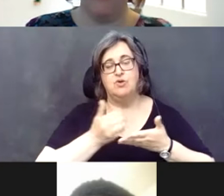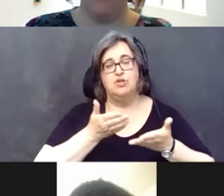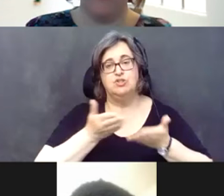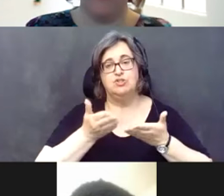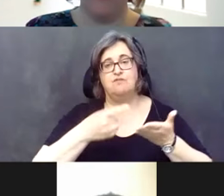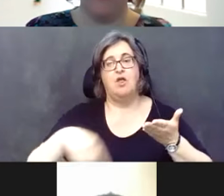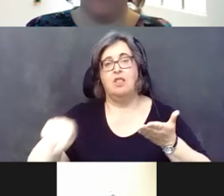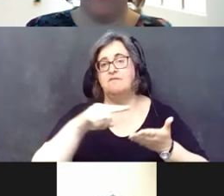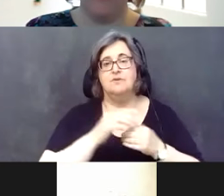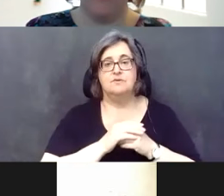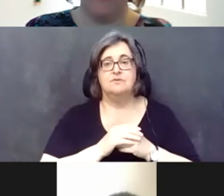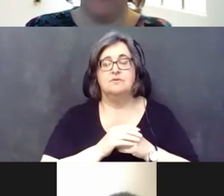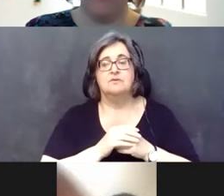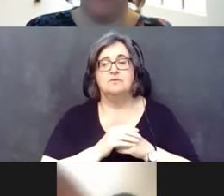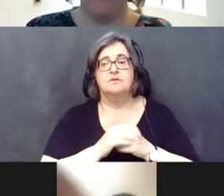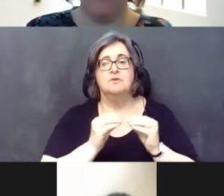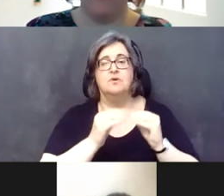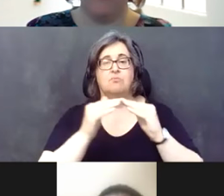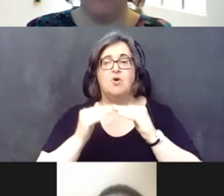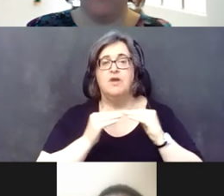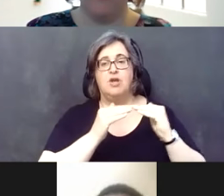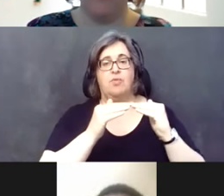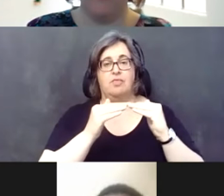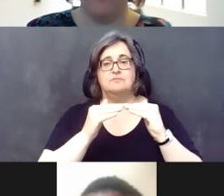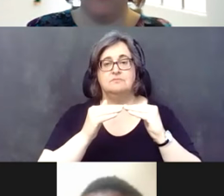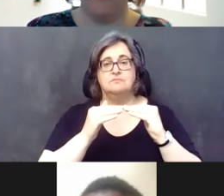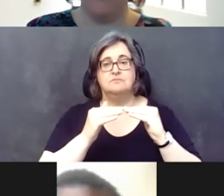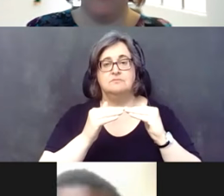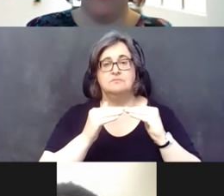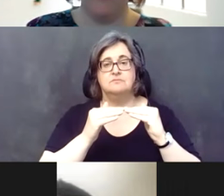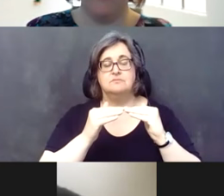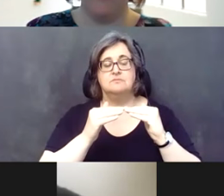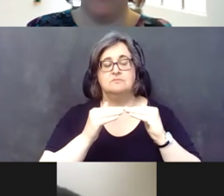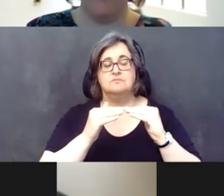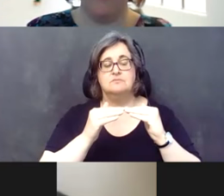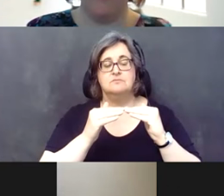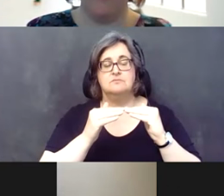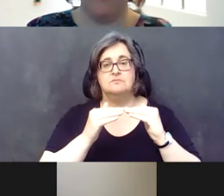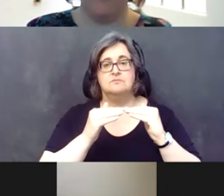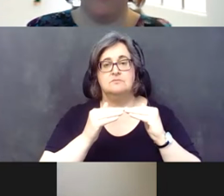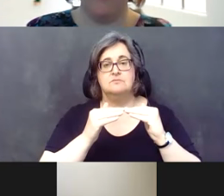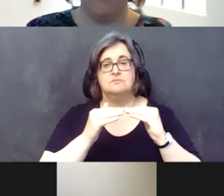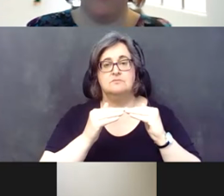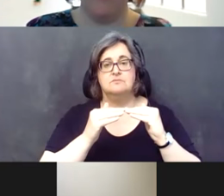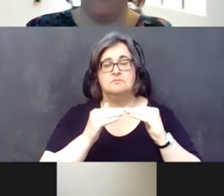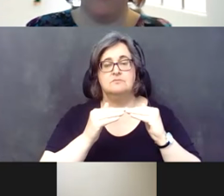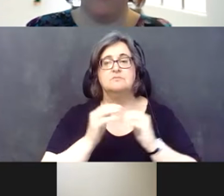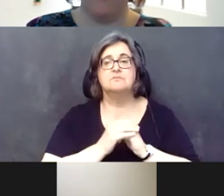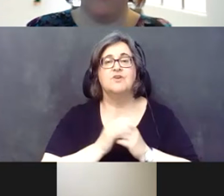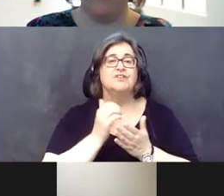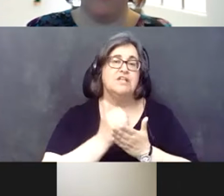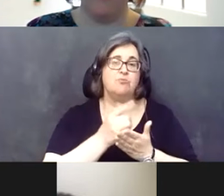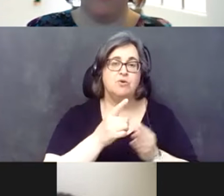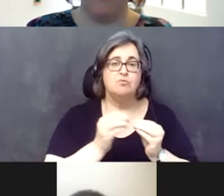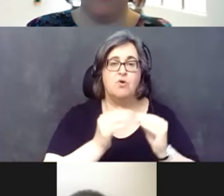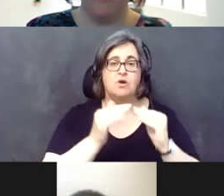all more equally than. No, I would just say just help you more